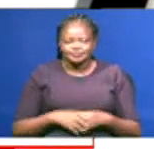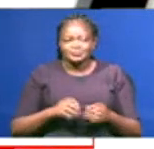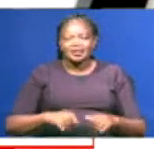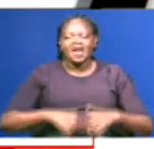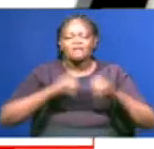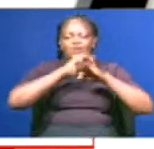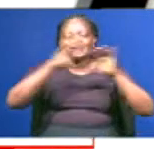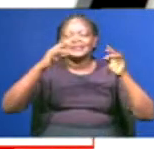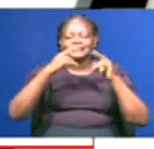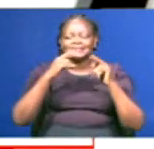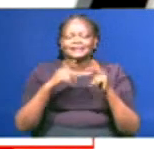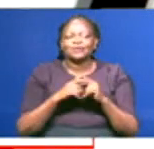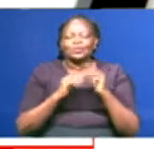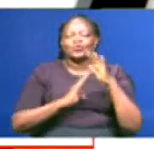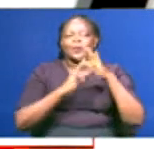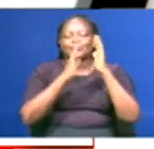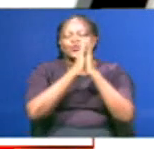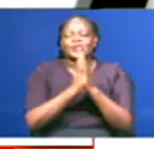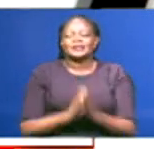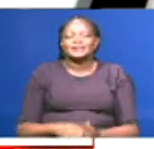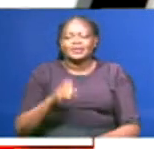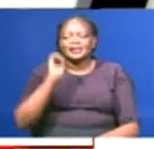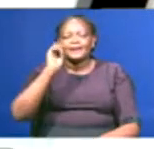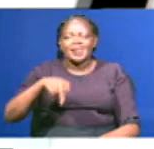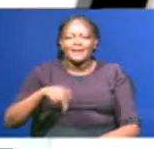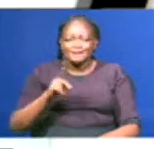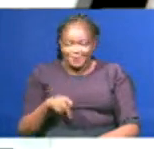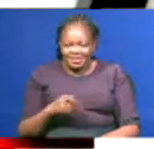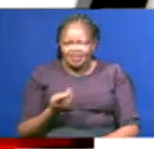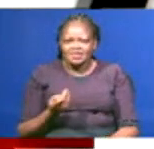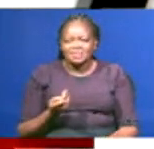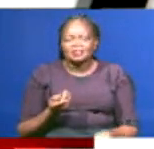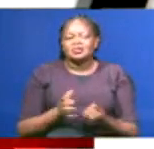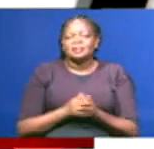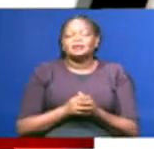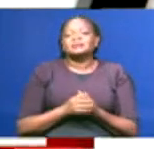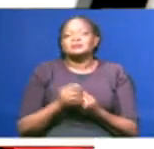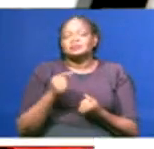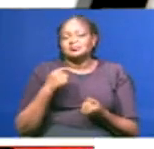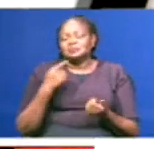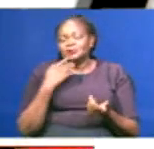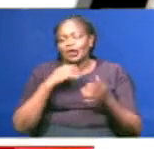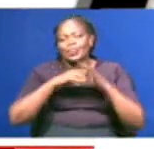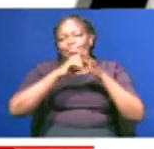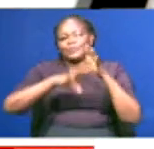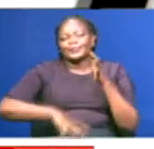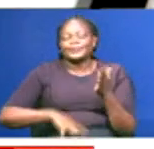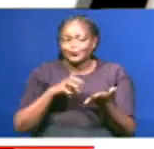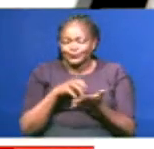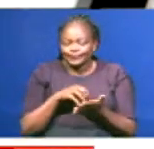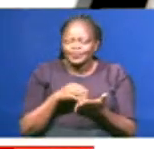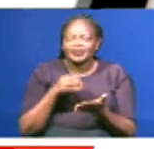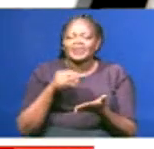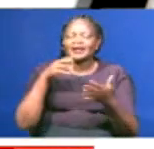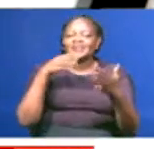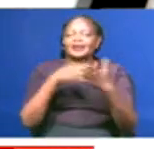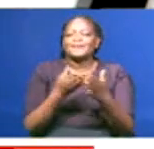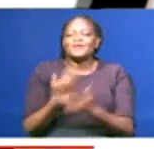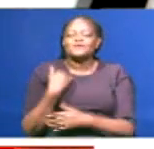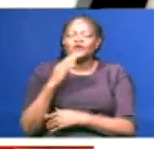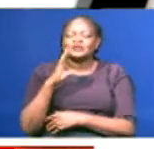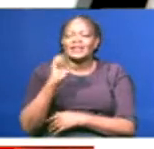begins with our top story. The Director of Public Prosecutions, Nurdin Haji, has dropped charges against former Interior